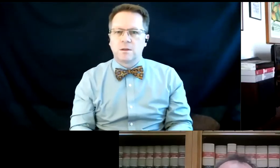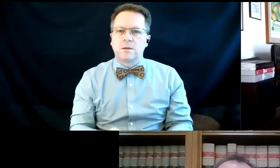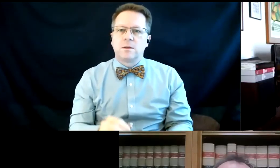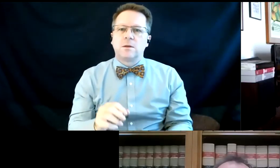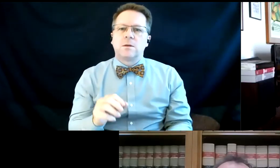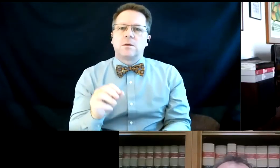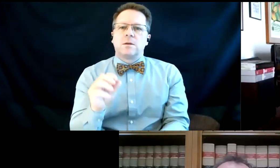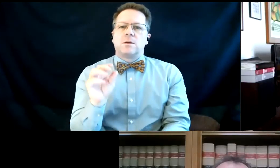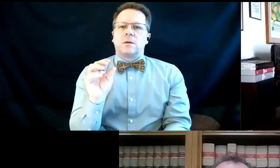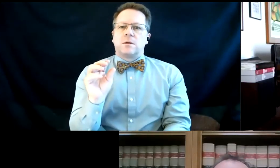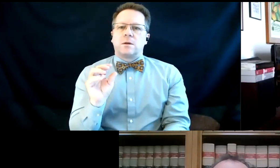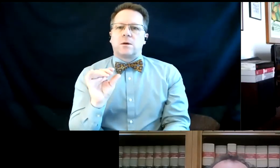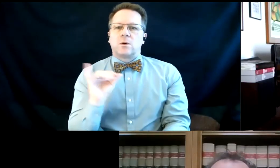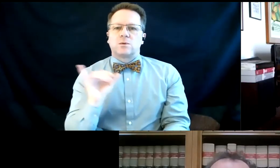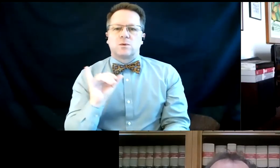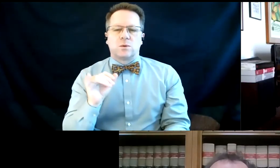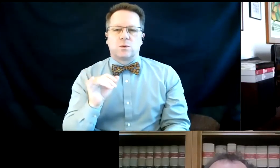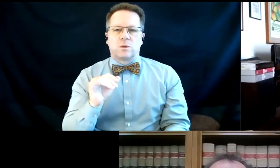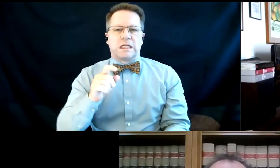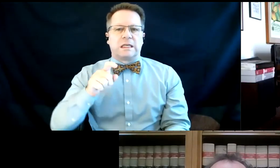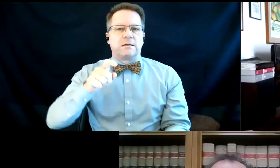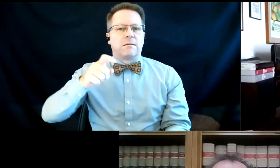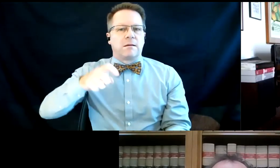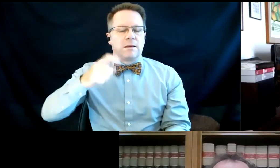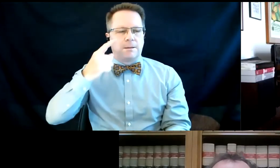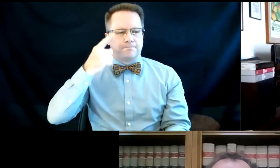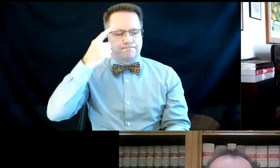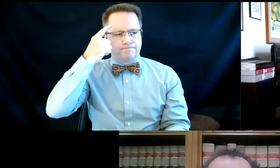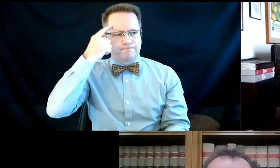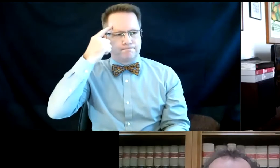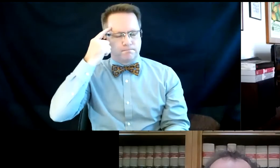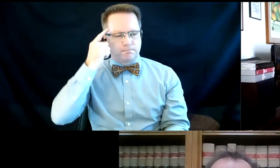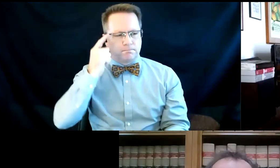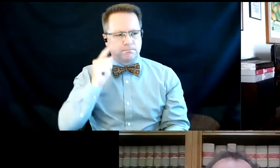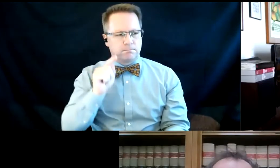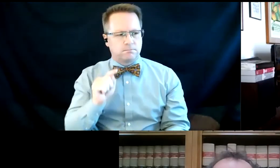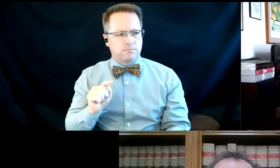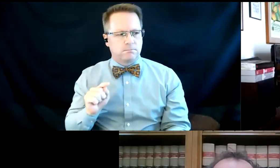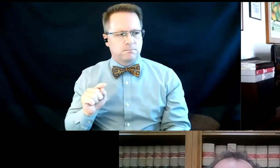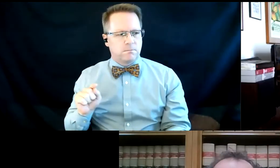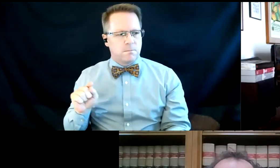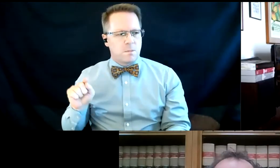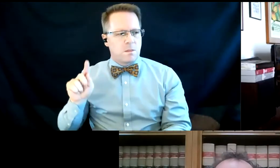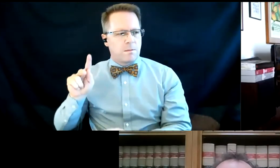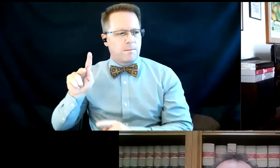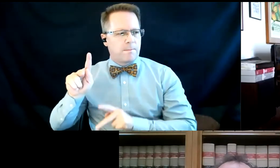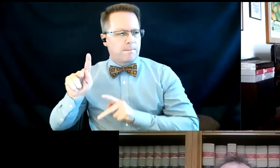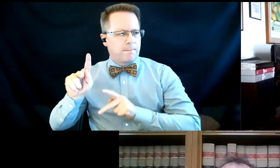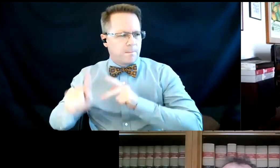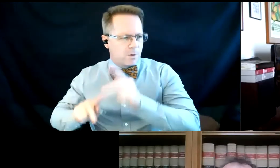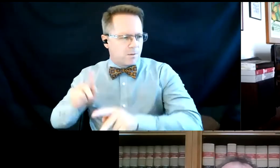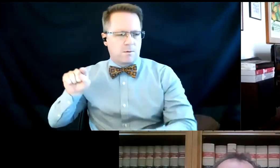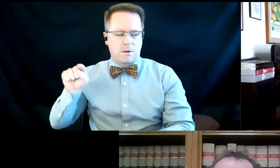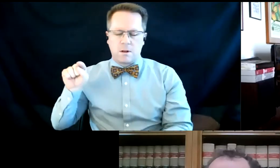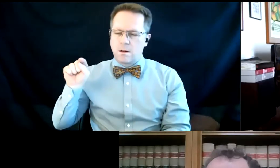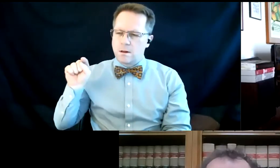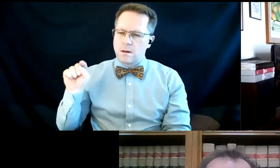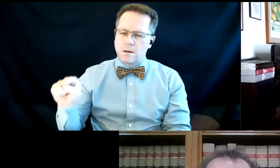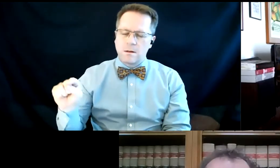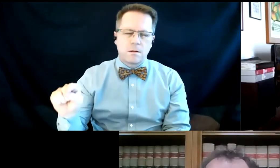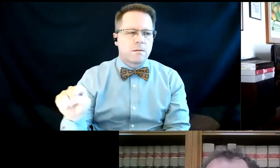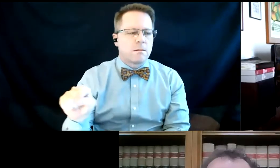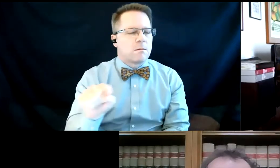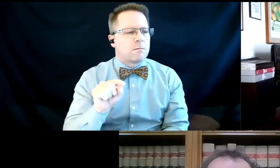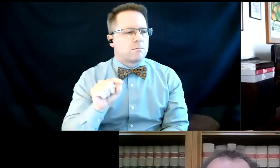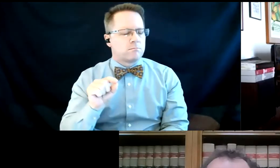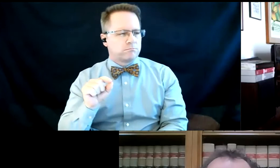that societal forces play in how Supreme Court cases come out. So, why did a